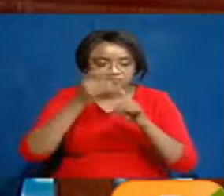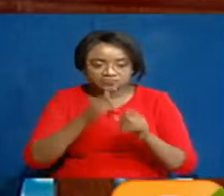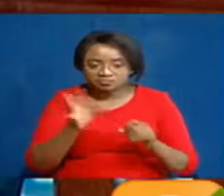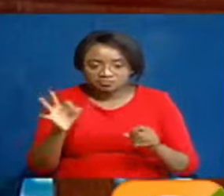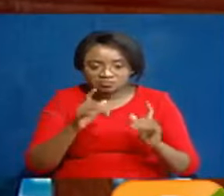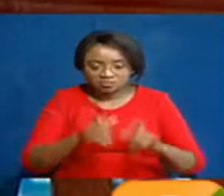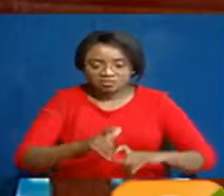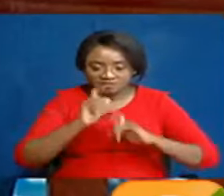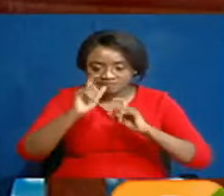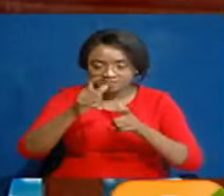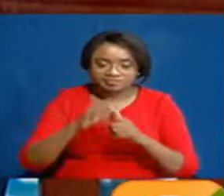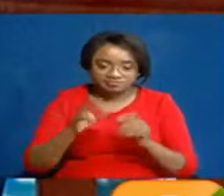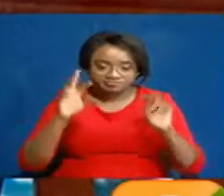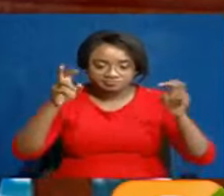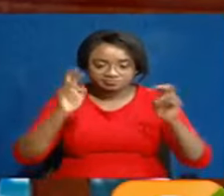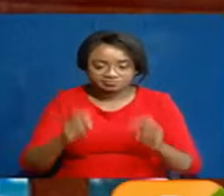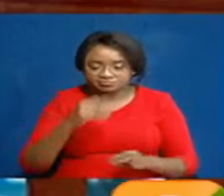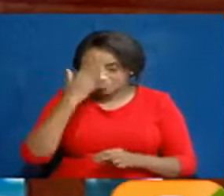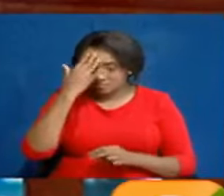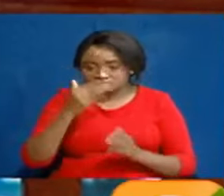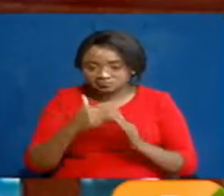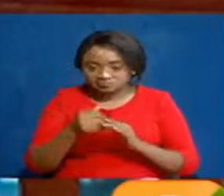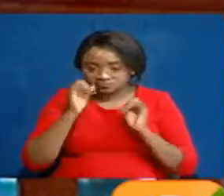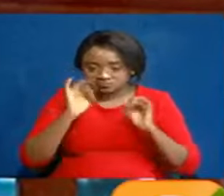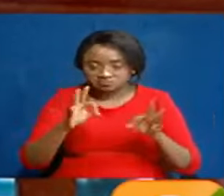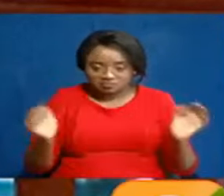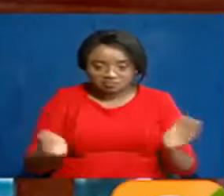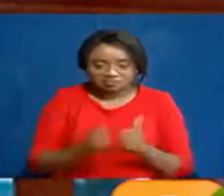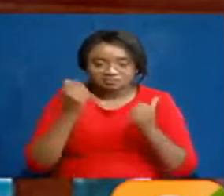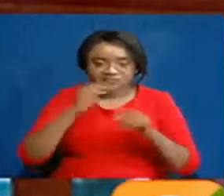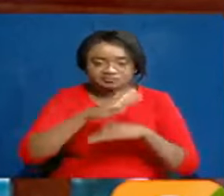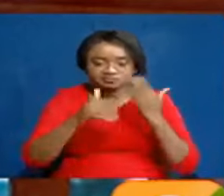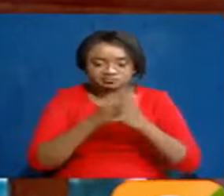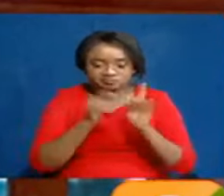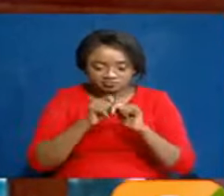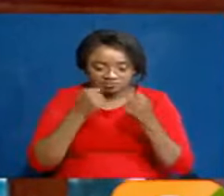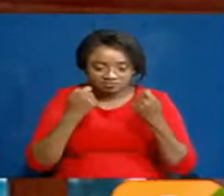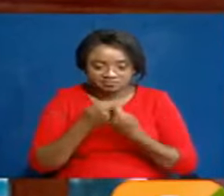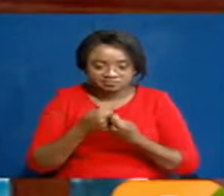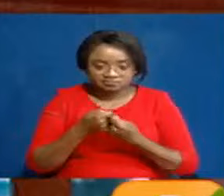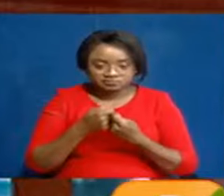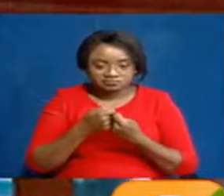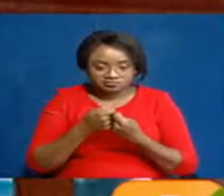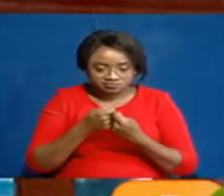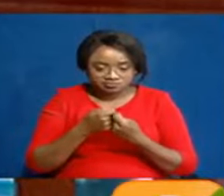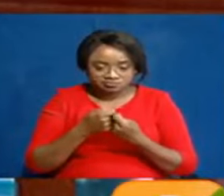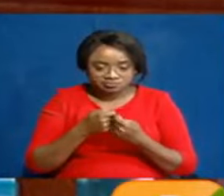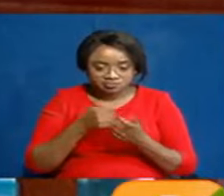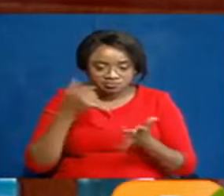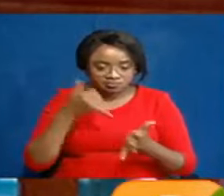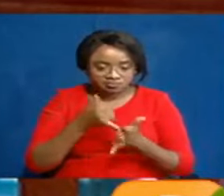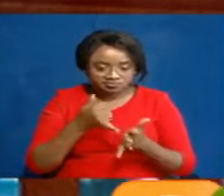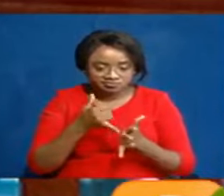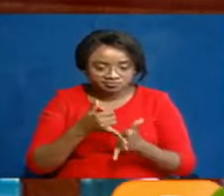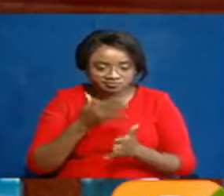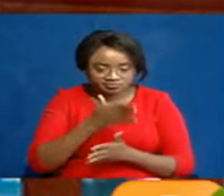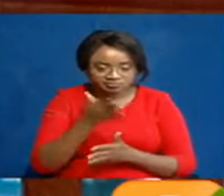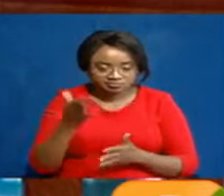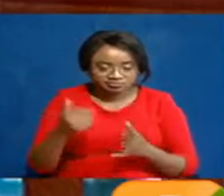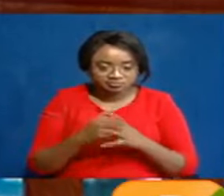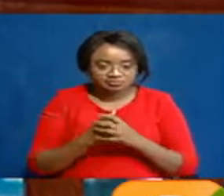event of all those things that have been contemplated in the succession of the president.